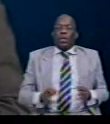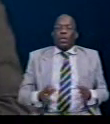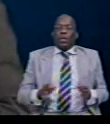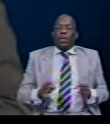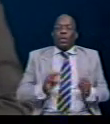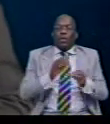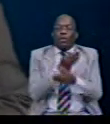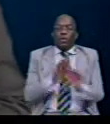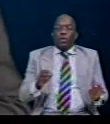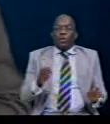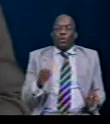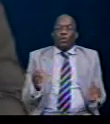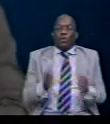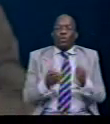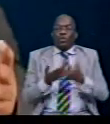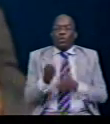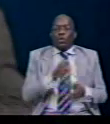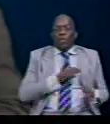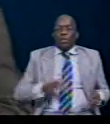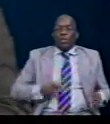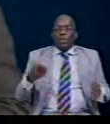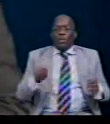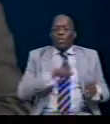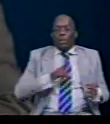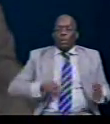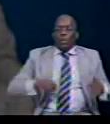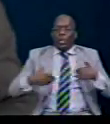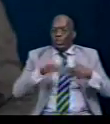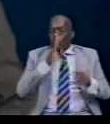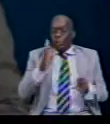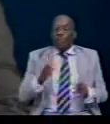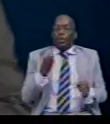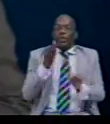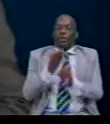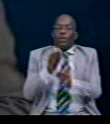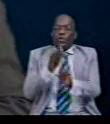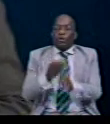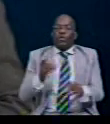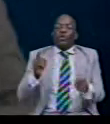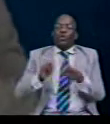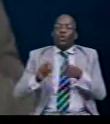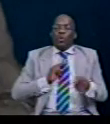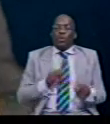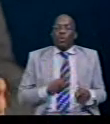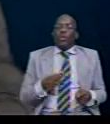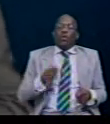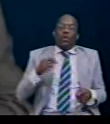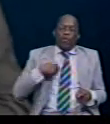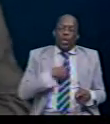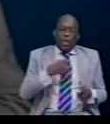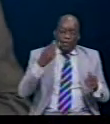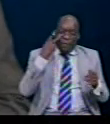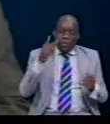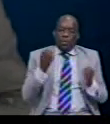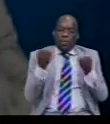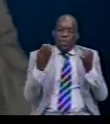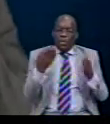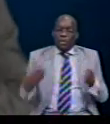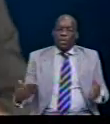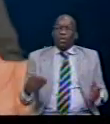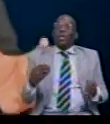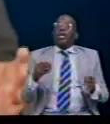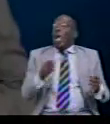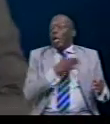days, and we have seen miracles of all kinds. Salvation of souls. We have seen people being delivered and